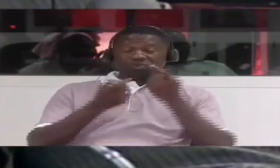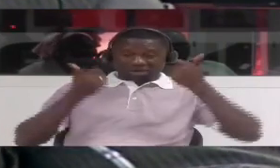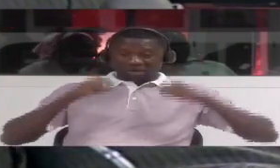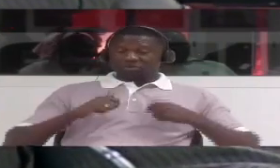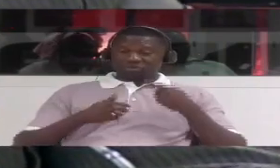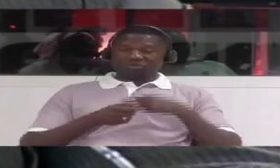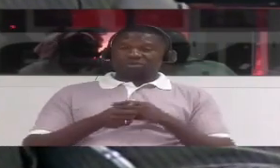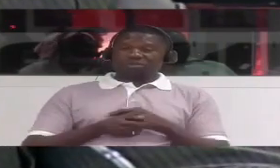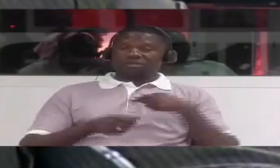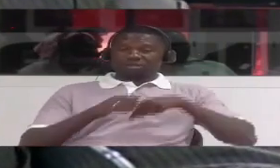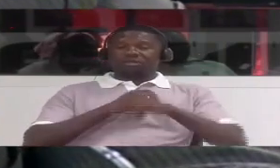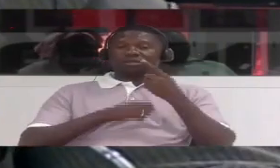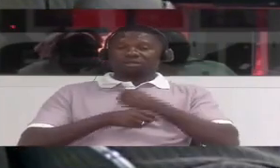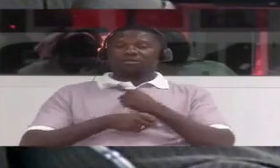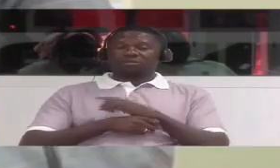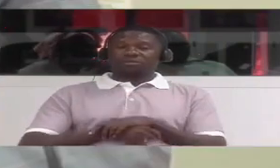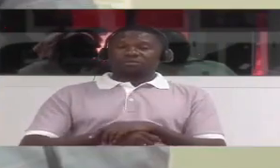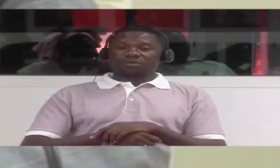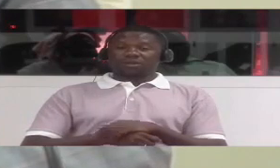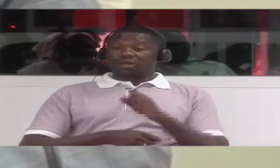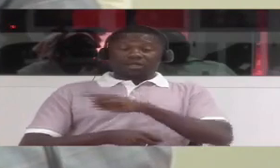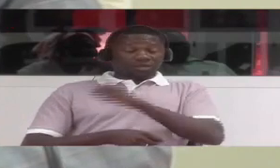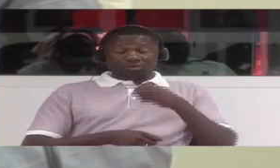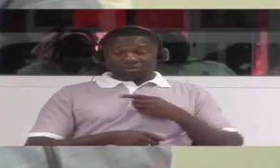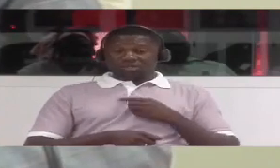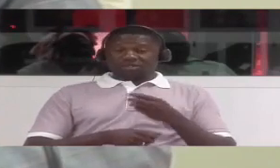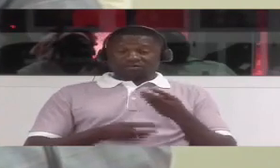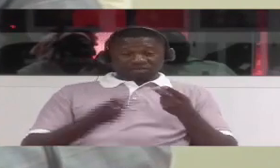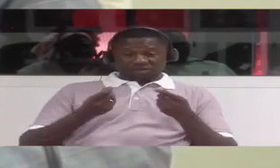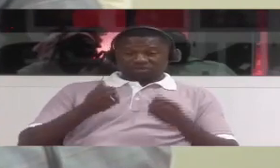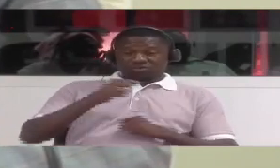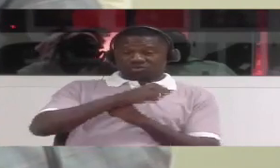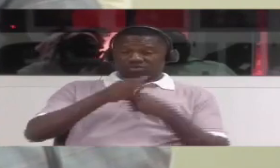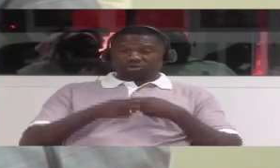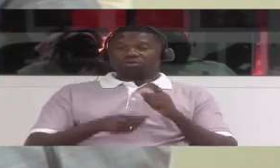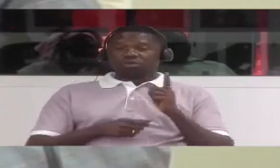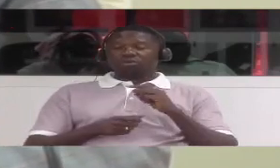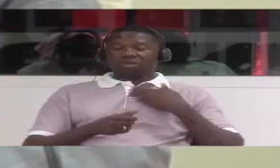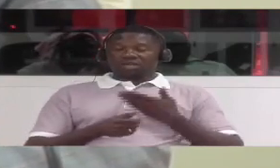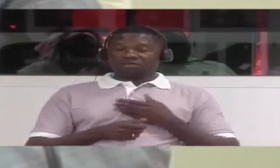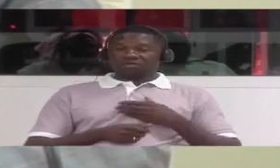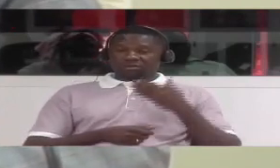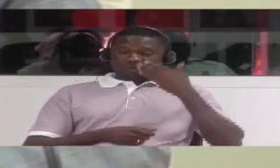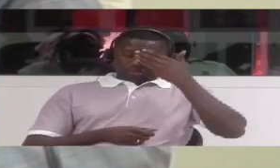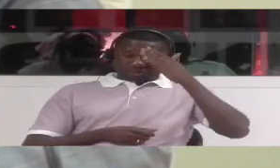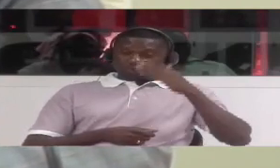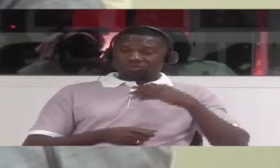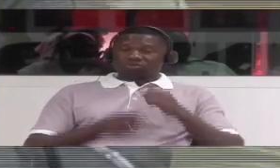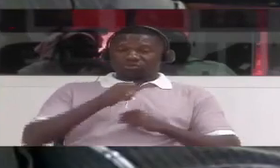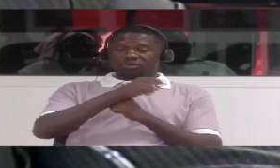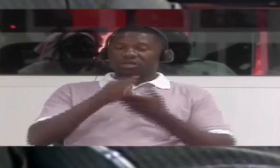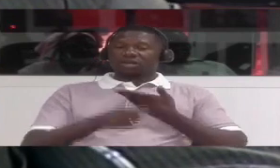received a lot of solidarity from them. They were not in the financial position, of course, to help me, but what I expected was moral support, and I got that.